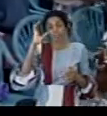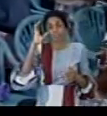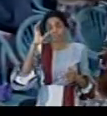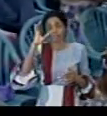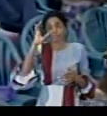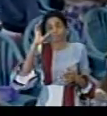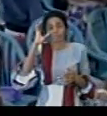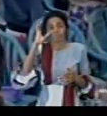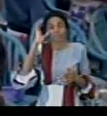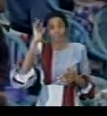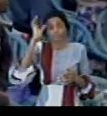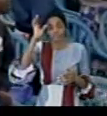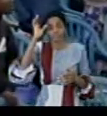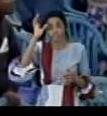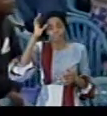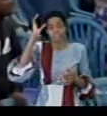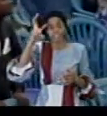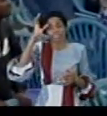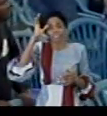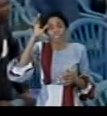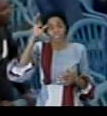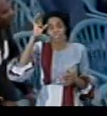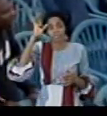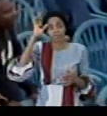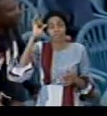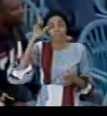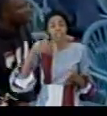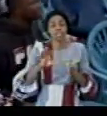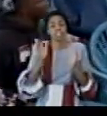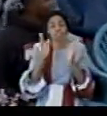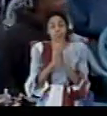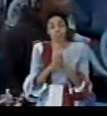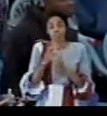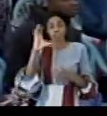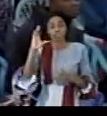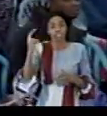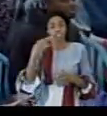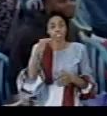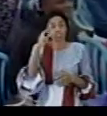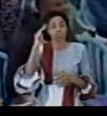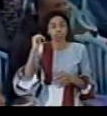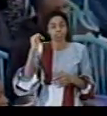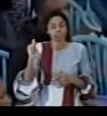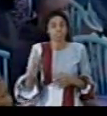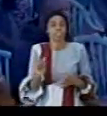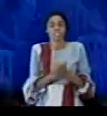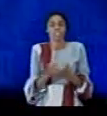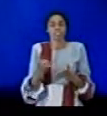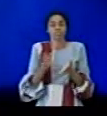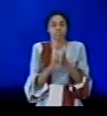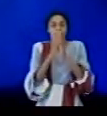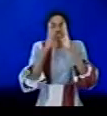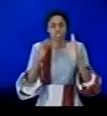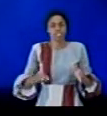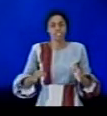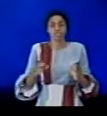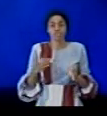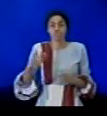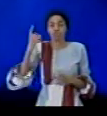things, that the peace of God will reign in those places. What about our nation, the Alpha location? The peace of God will reign in that place, in